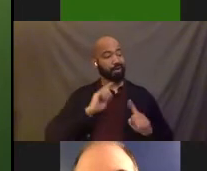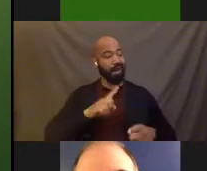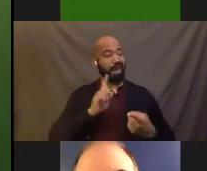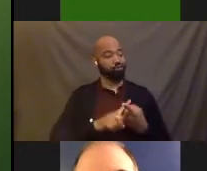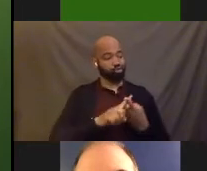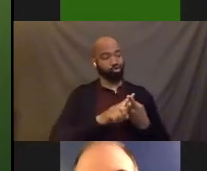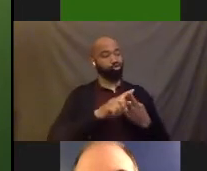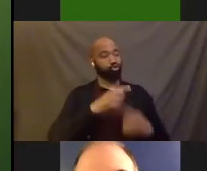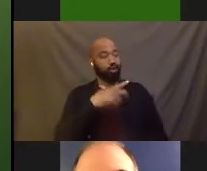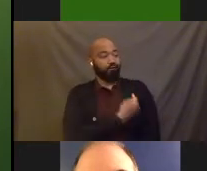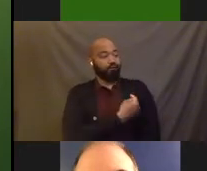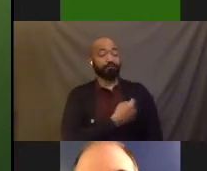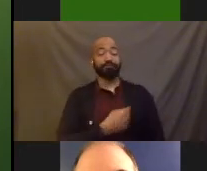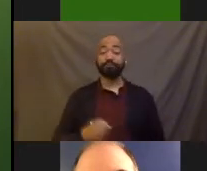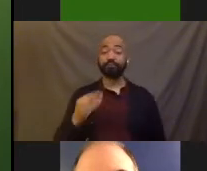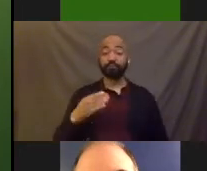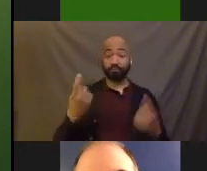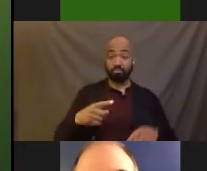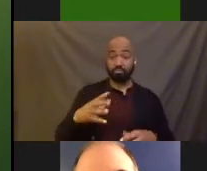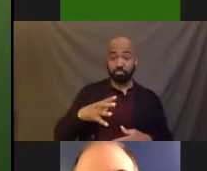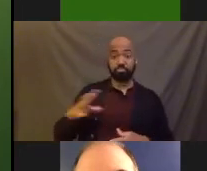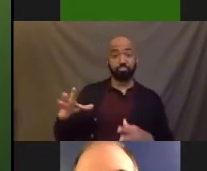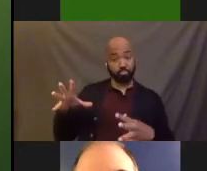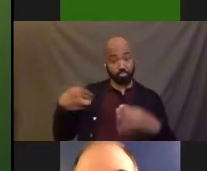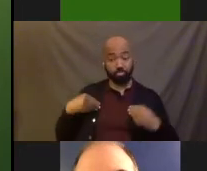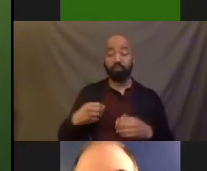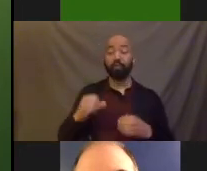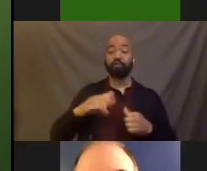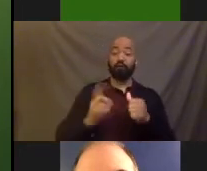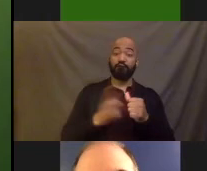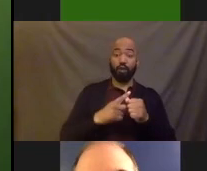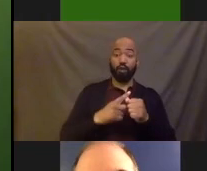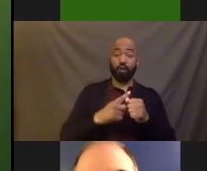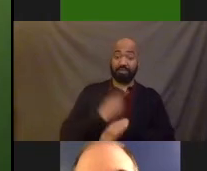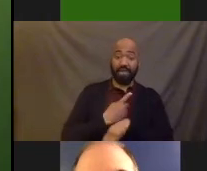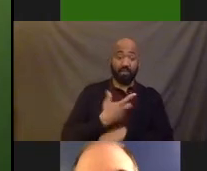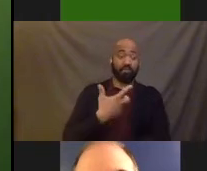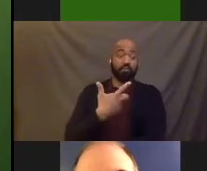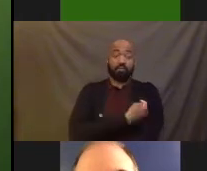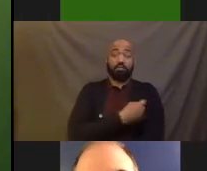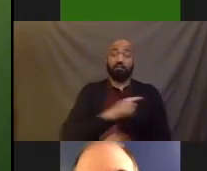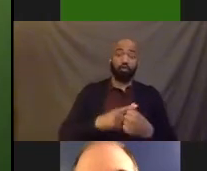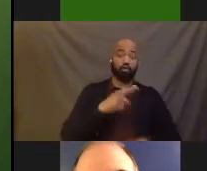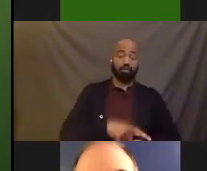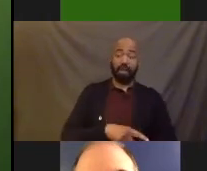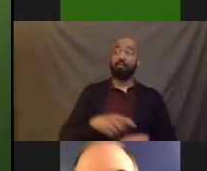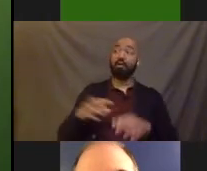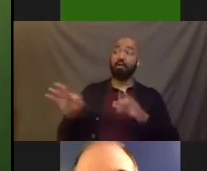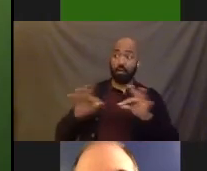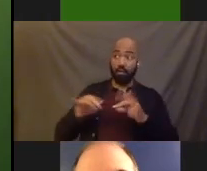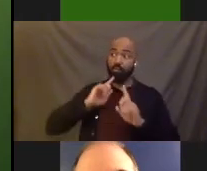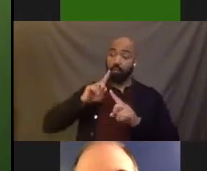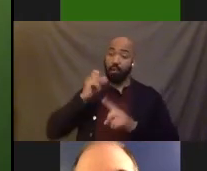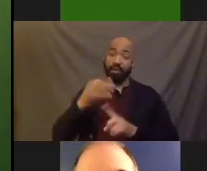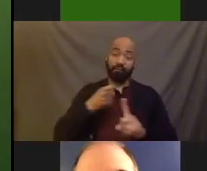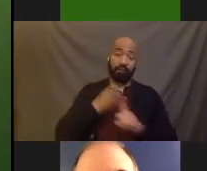every day after I received my first vaccine, and then every day after I received my second vaccine, I reported how I was feeling, if it affected my work, if it affected